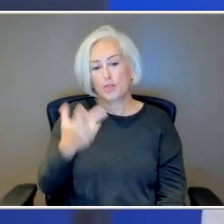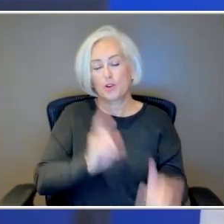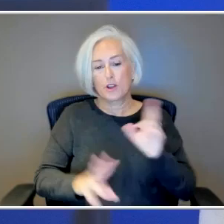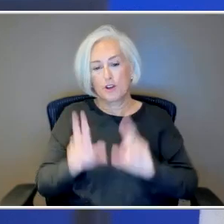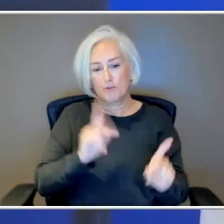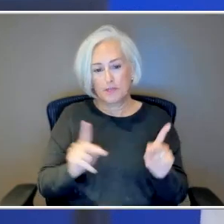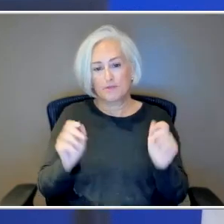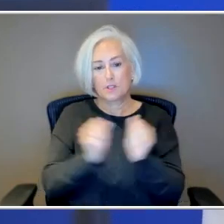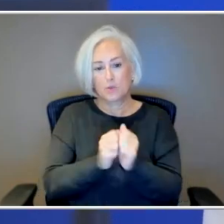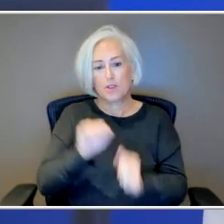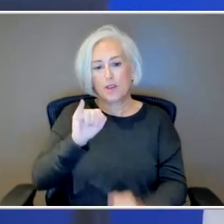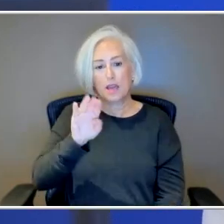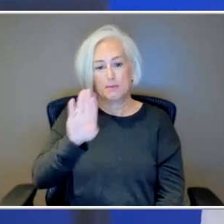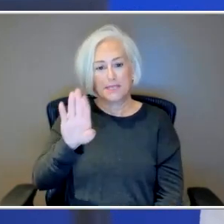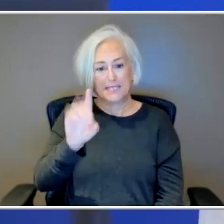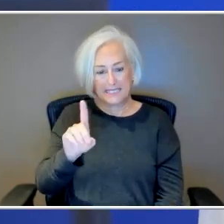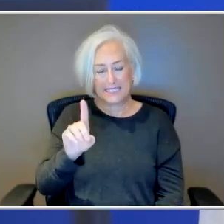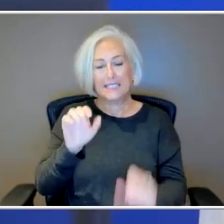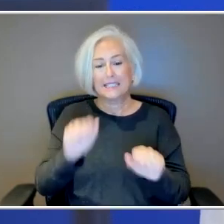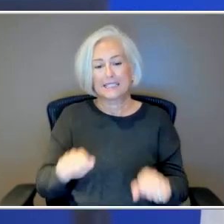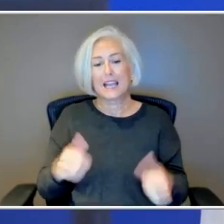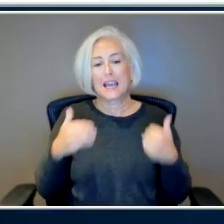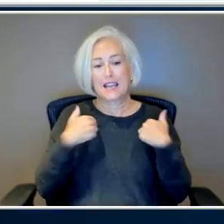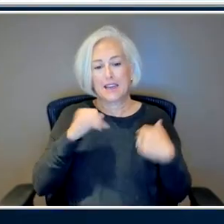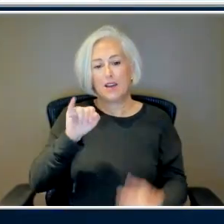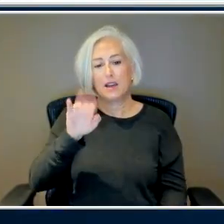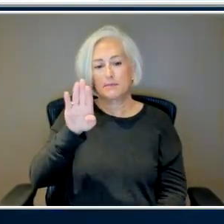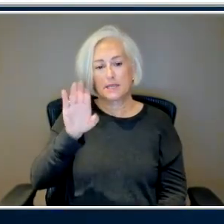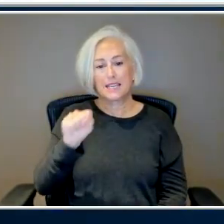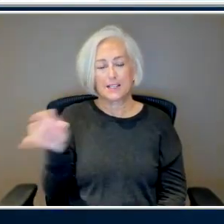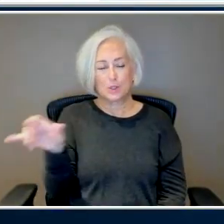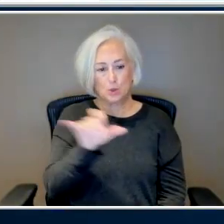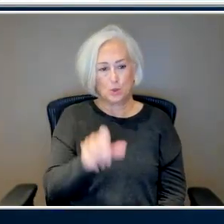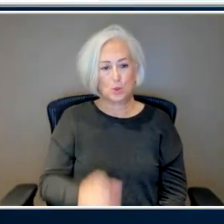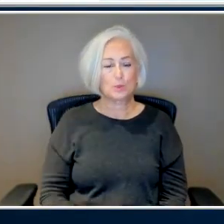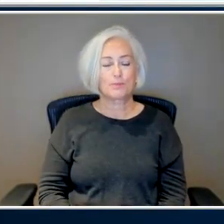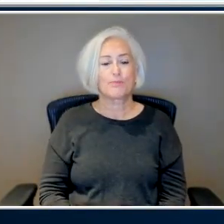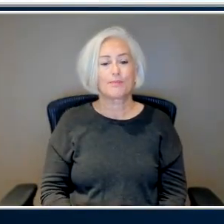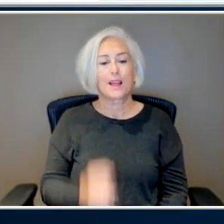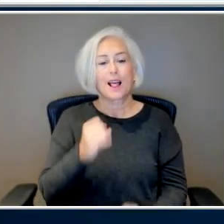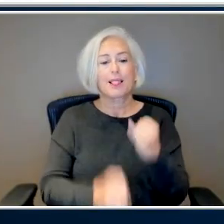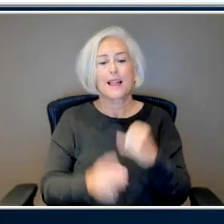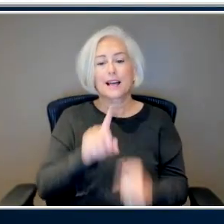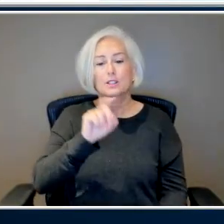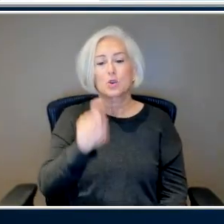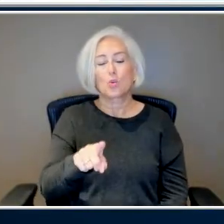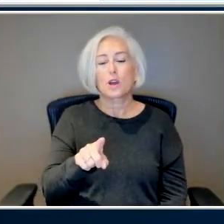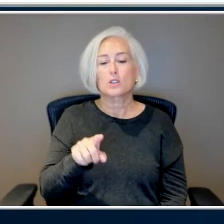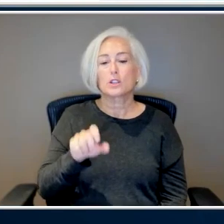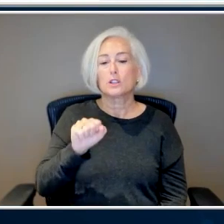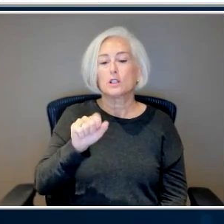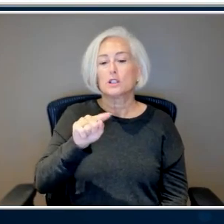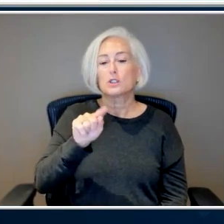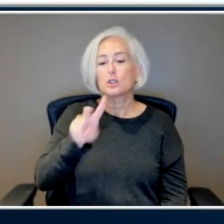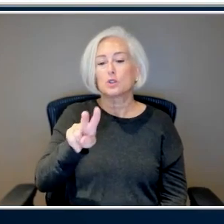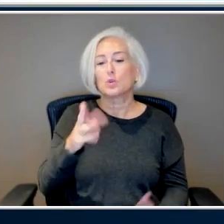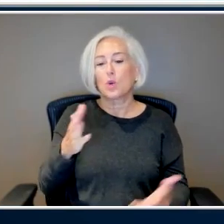disease, they can also have IBS. All right. Last question. Janet, Stu wants to know if you've had to change any foods in your